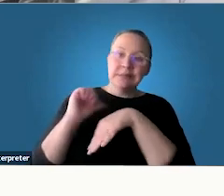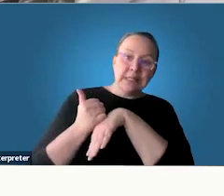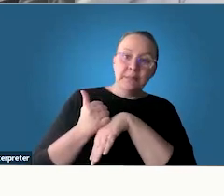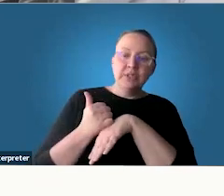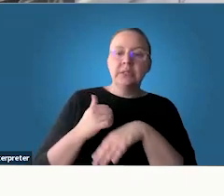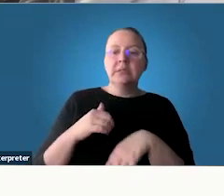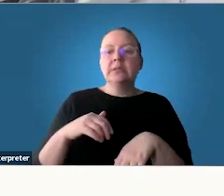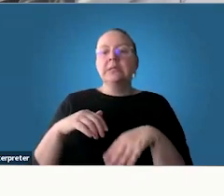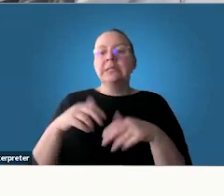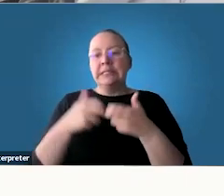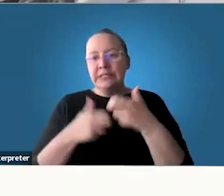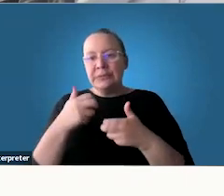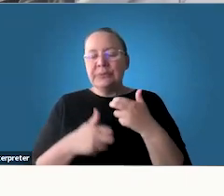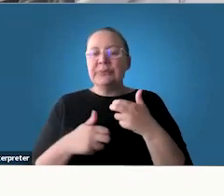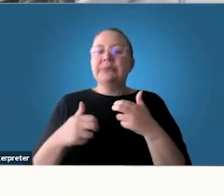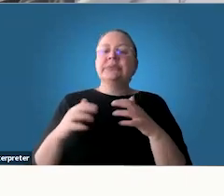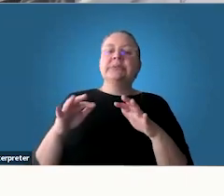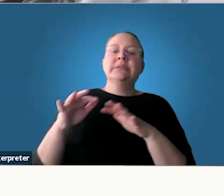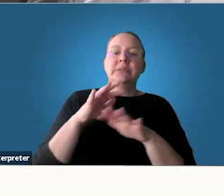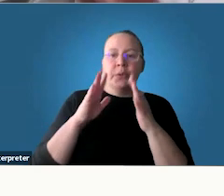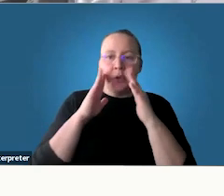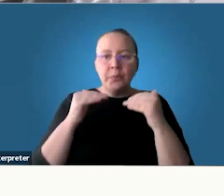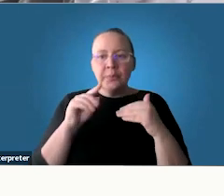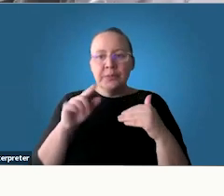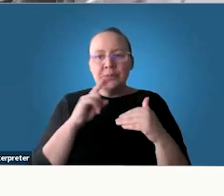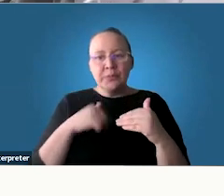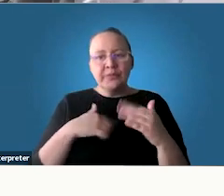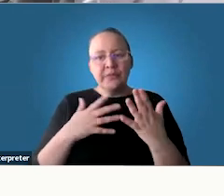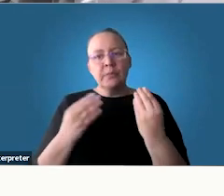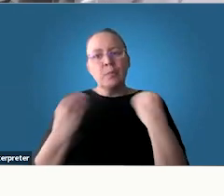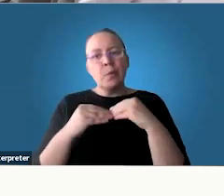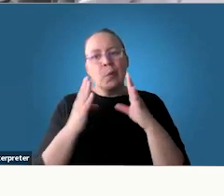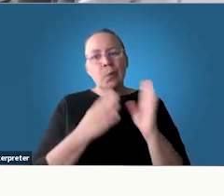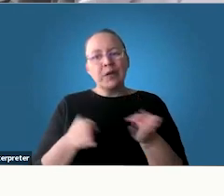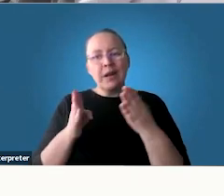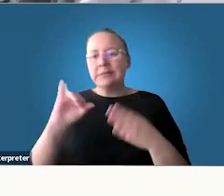across sectors and issues, and we also hope it could be a tool for funder organizing.